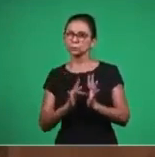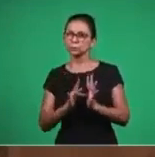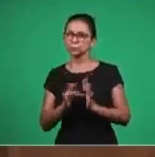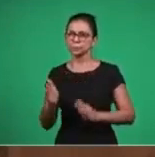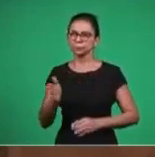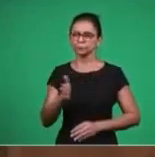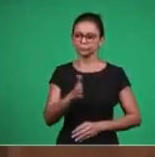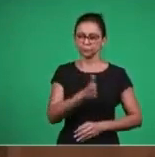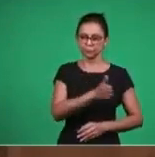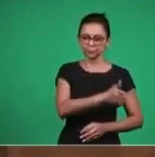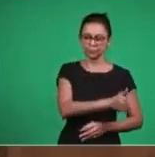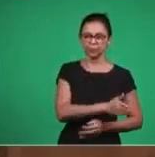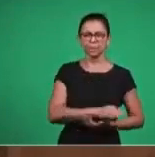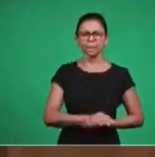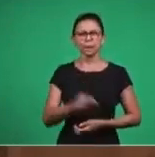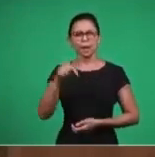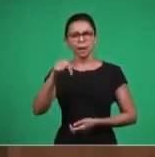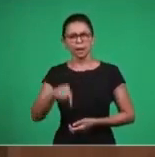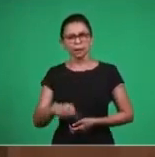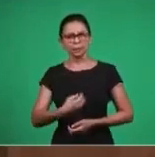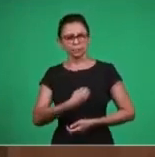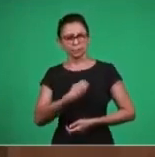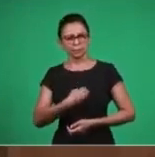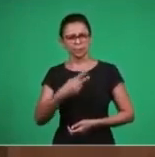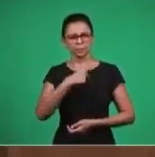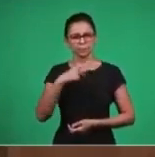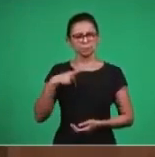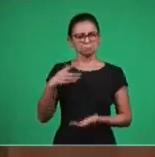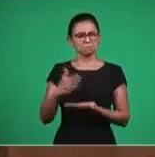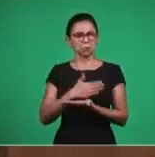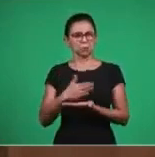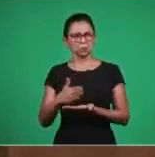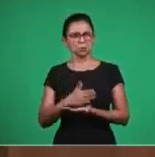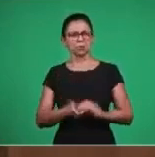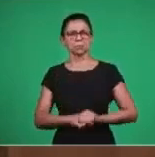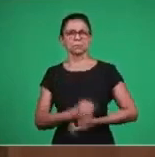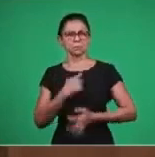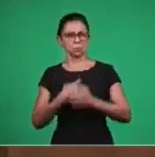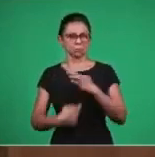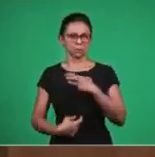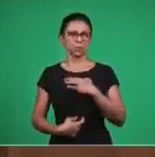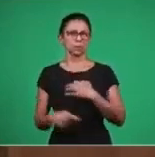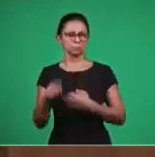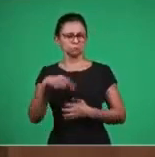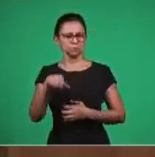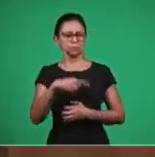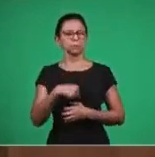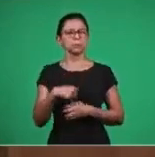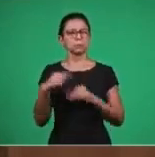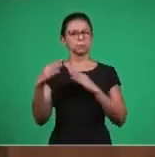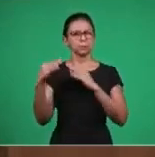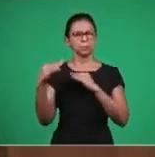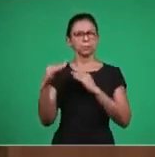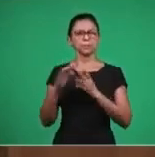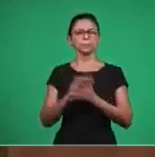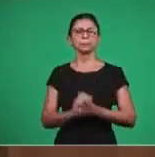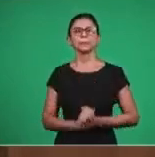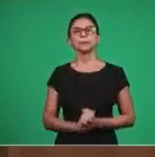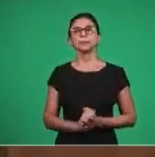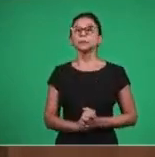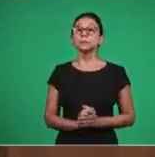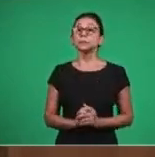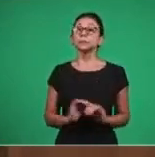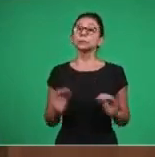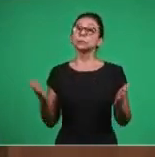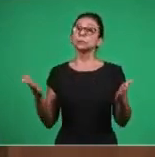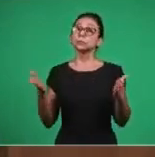And today, as we had a conversation here, we have a couple of pastors here and workers and brethren here. We were having